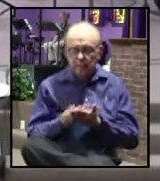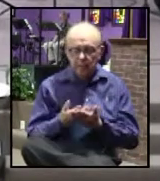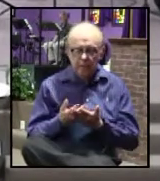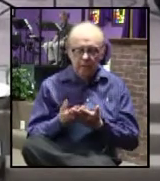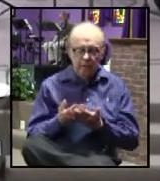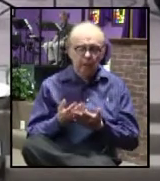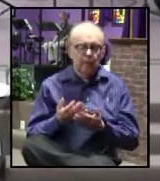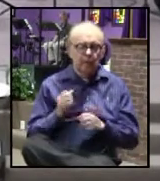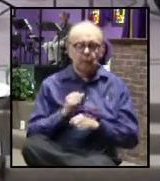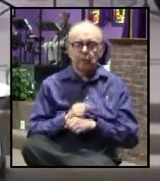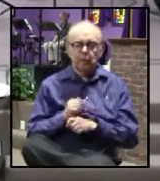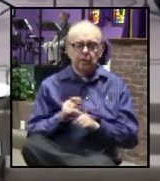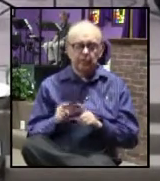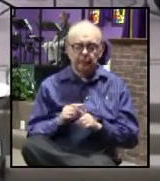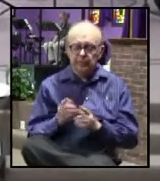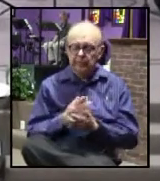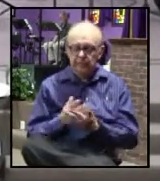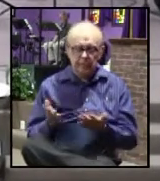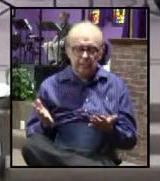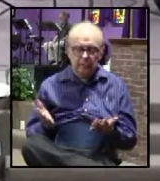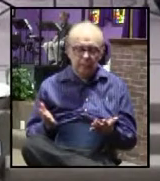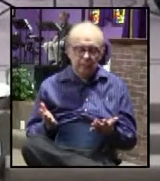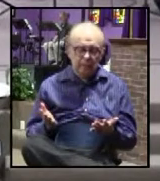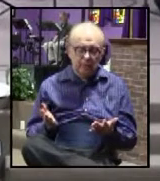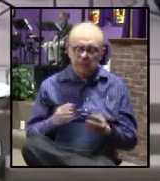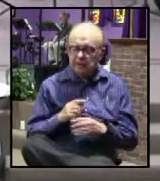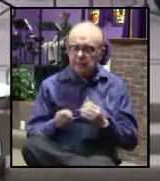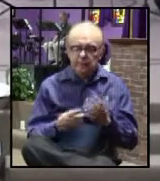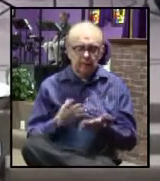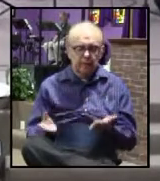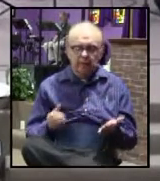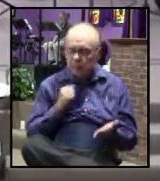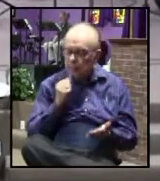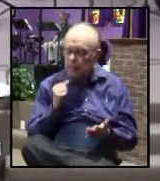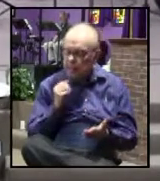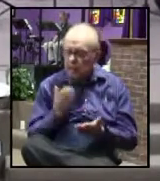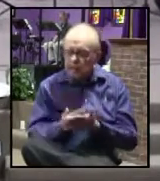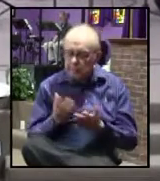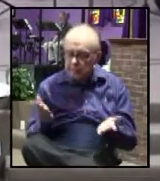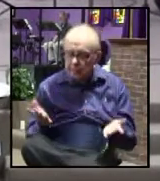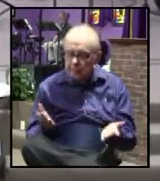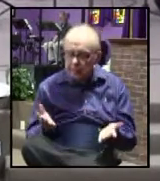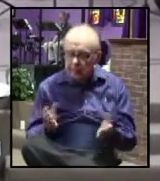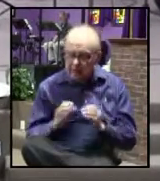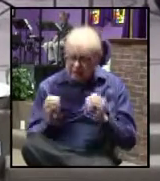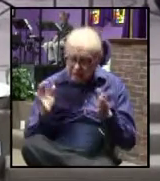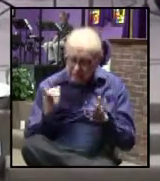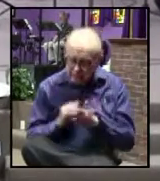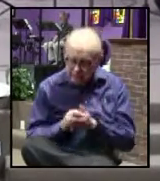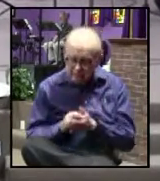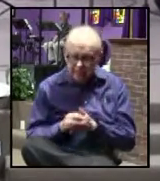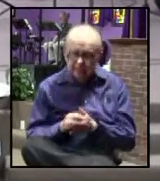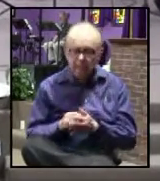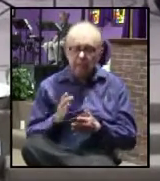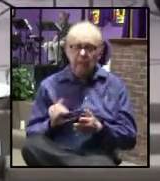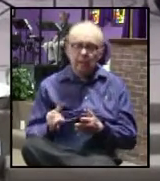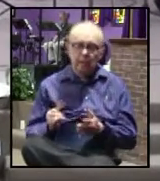work, money, accomplishment, our abs, our biceps, boyfriend, girlfriend, husband, wife, kids, parents. None of that.